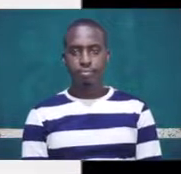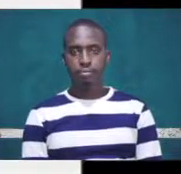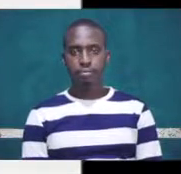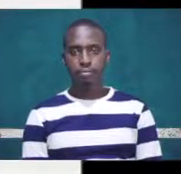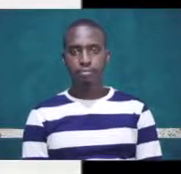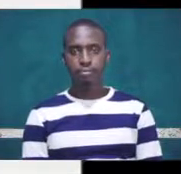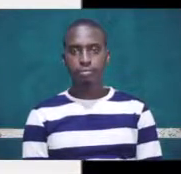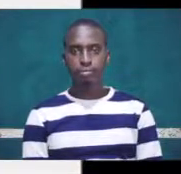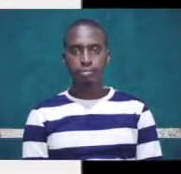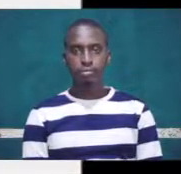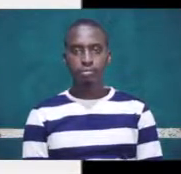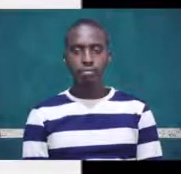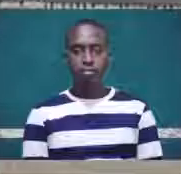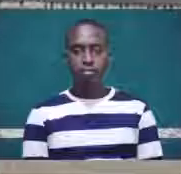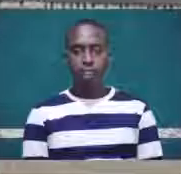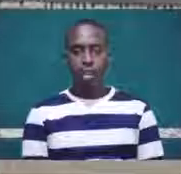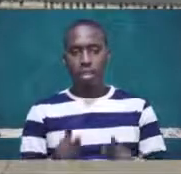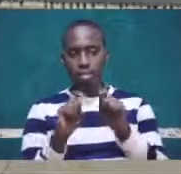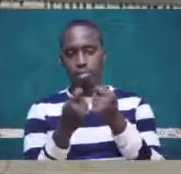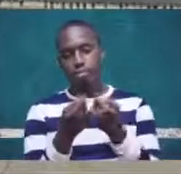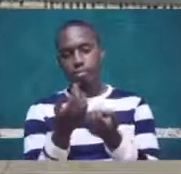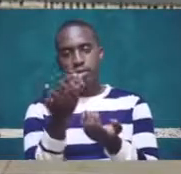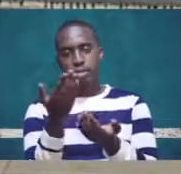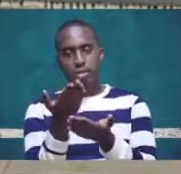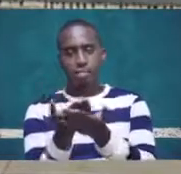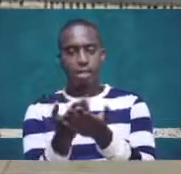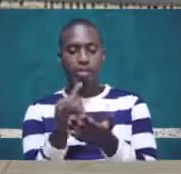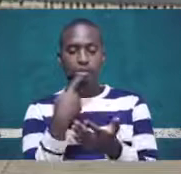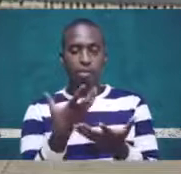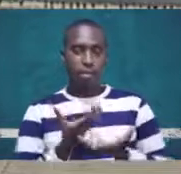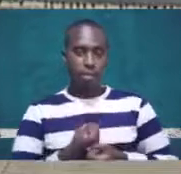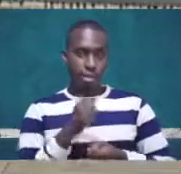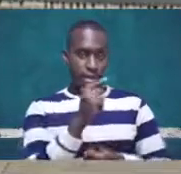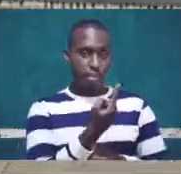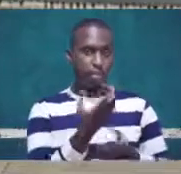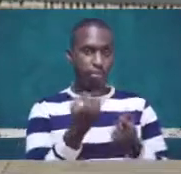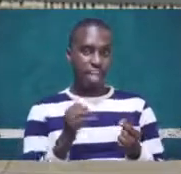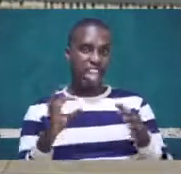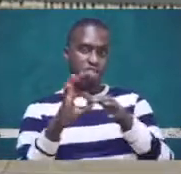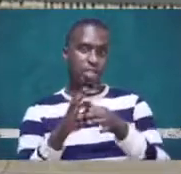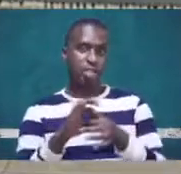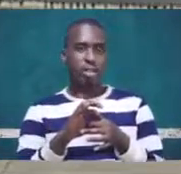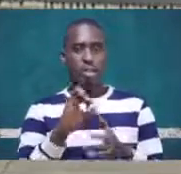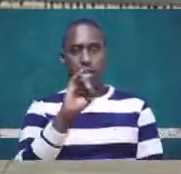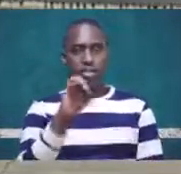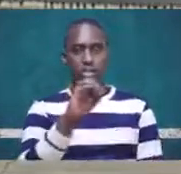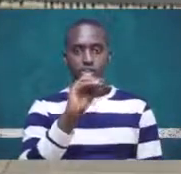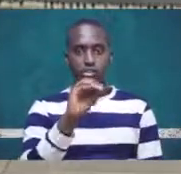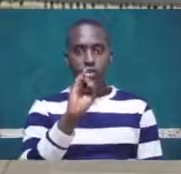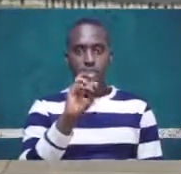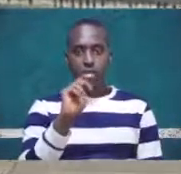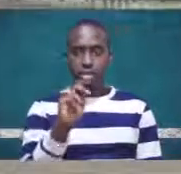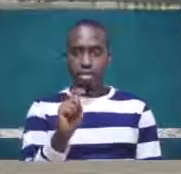the joint demand. Joint demand. Joint one. The joint